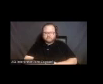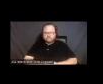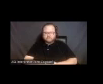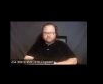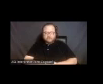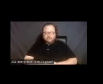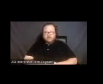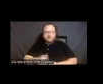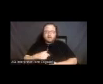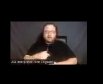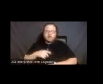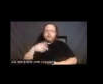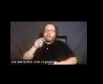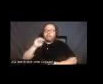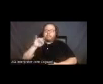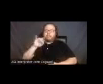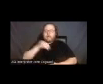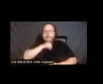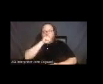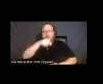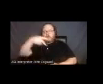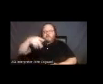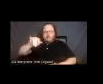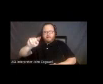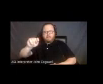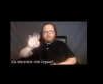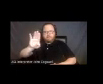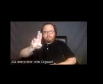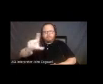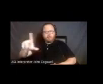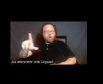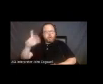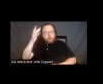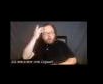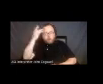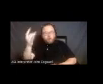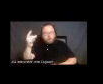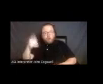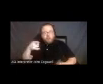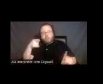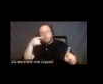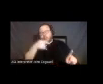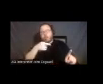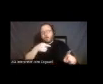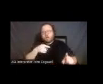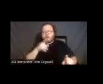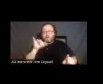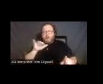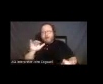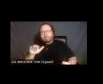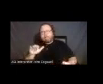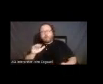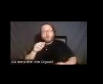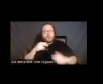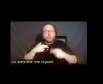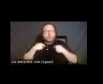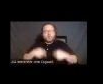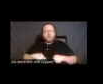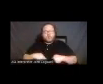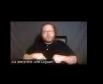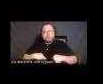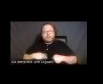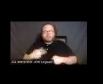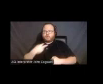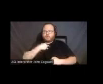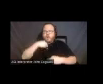And I love pit bulls because they are like little humans trapped in dog